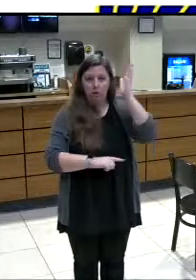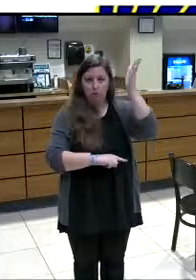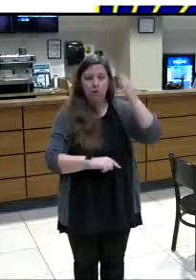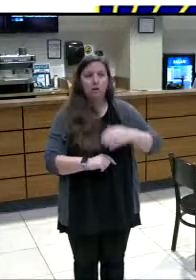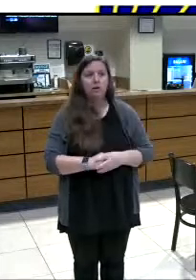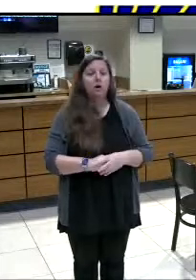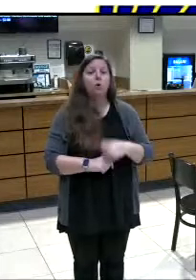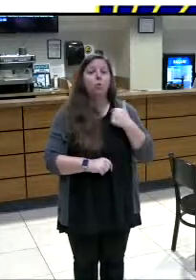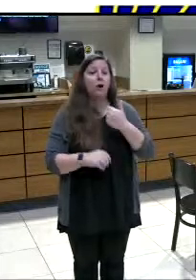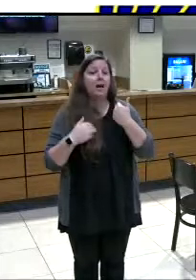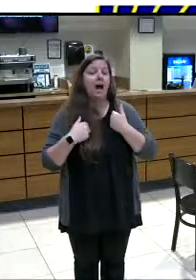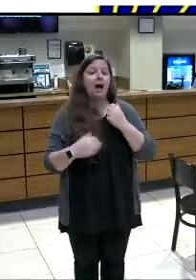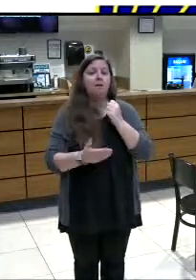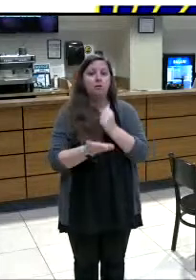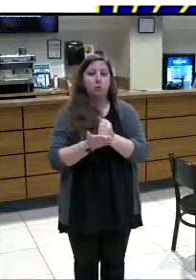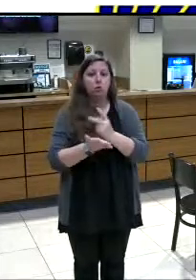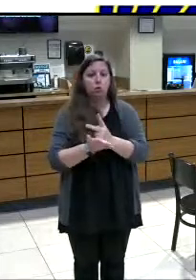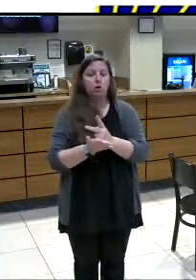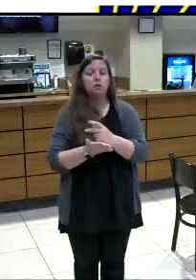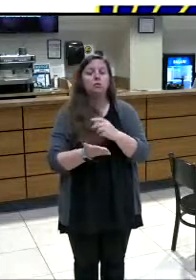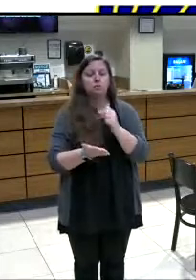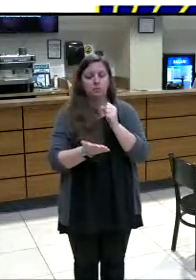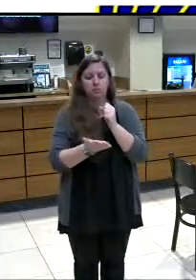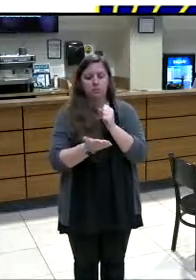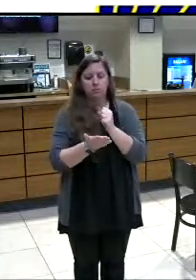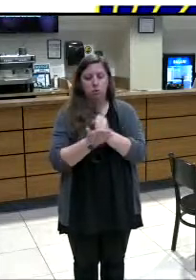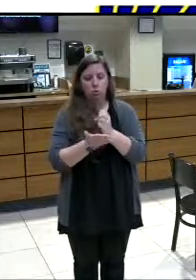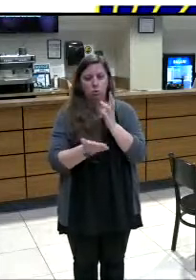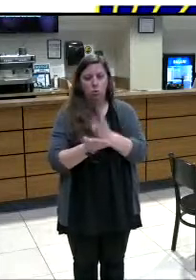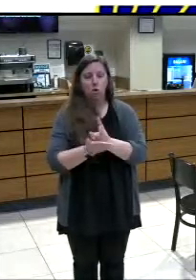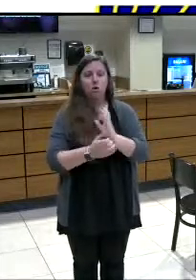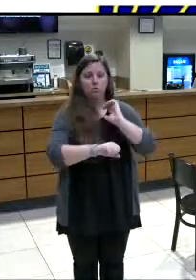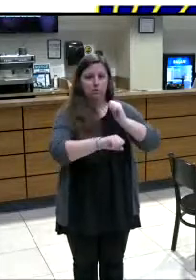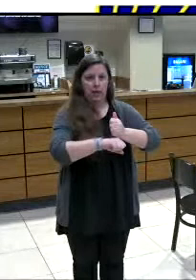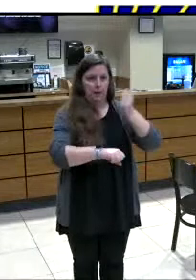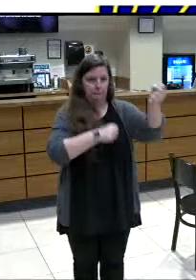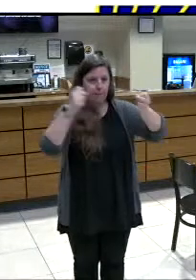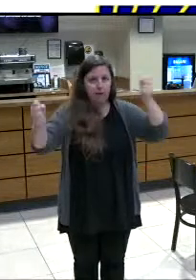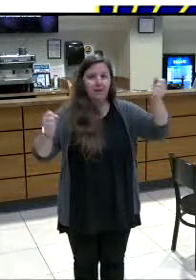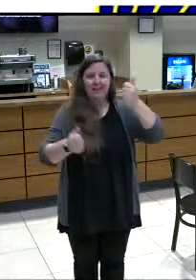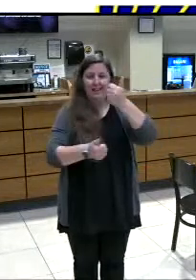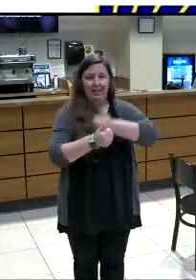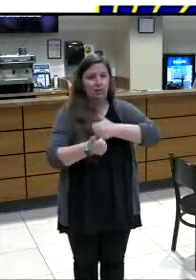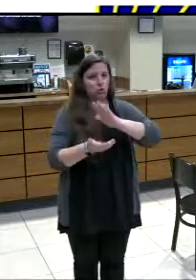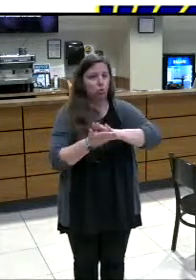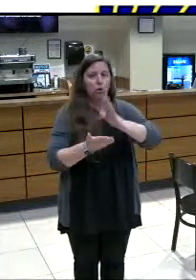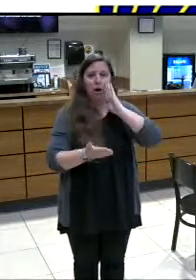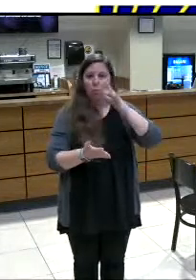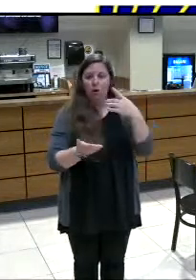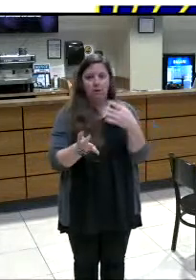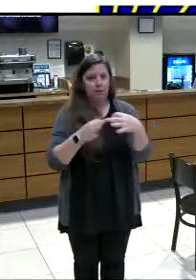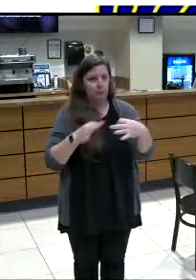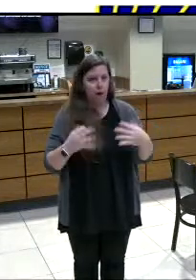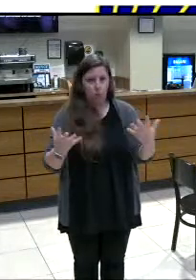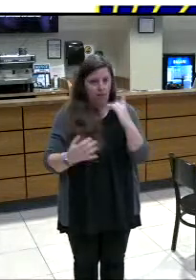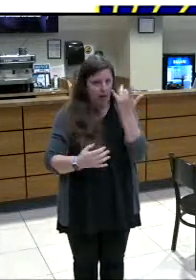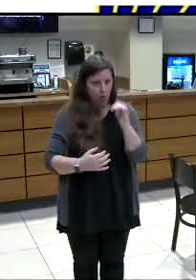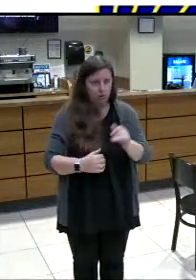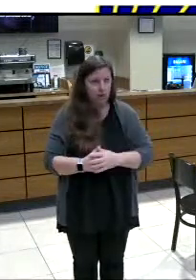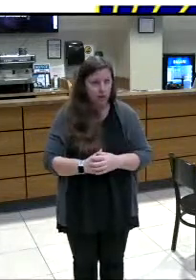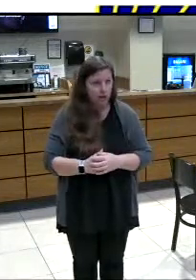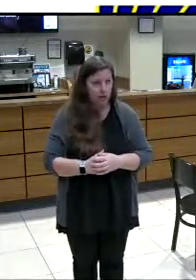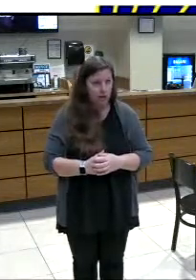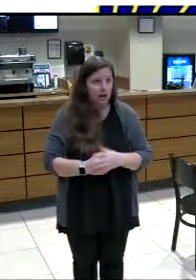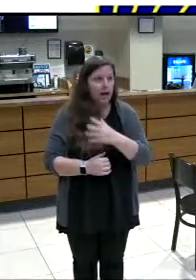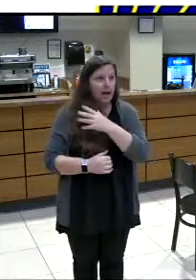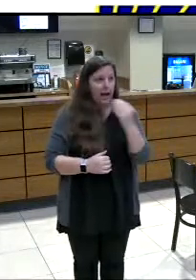our district, and we'll talk a little bit about what that looks like, what that work looks like daily for them. And then also trauma-informed specialists. As for right now,